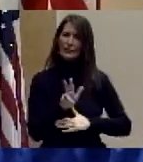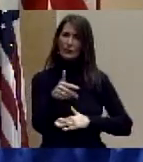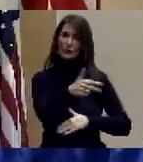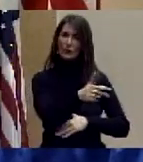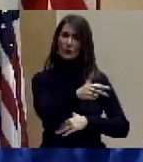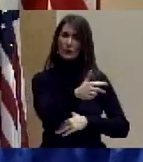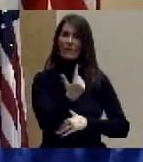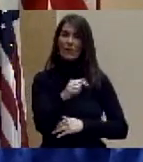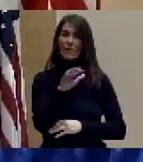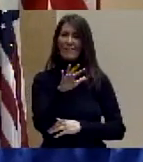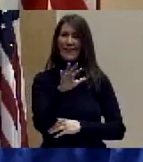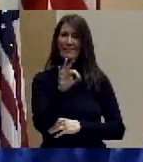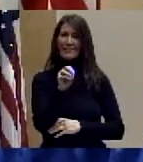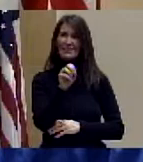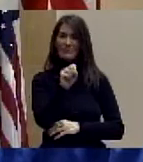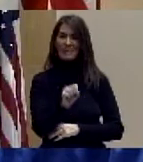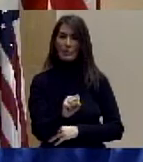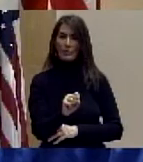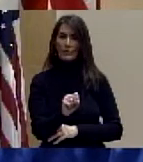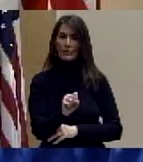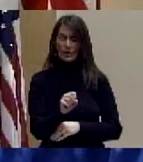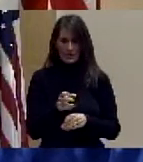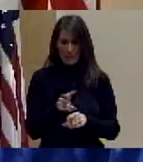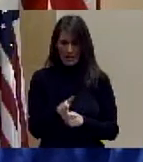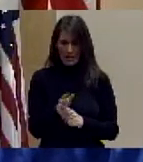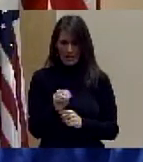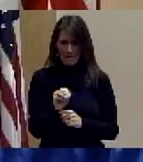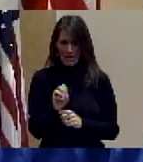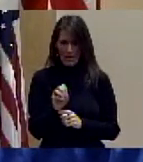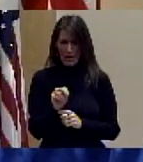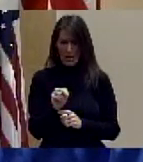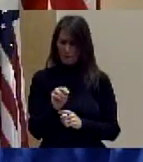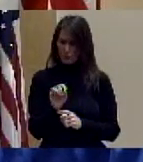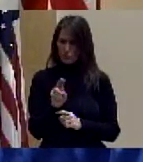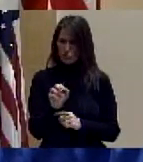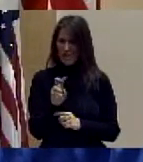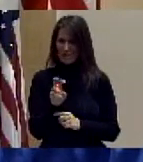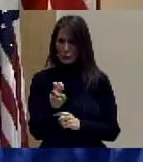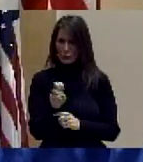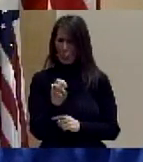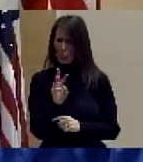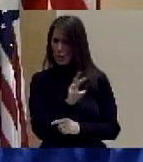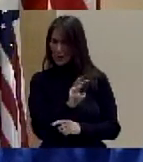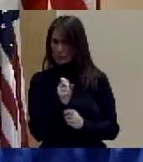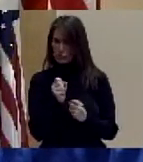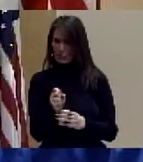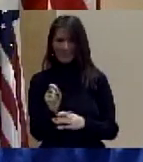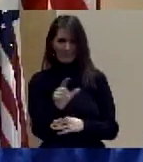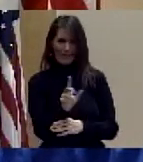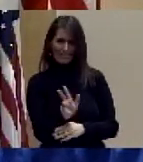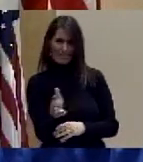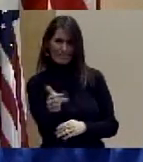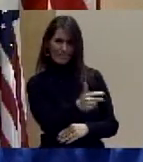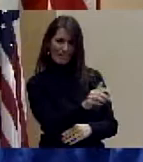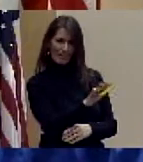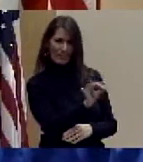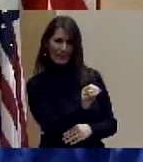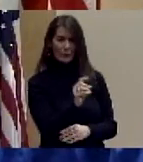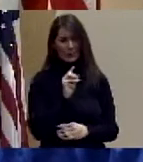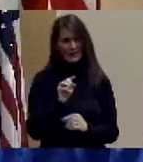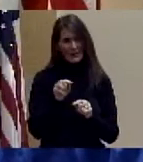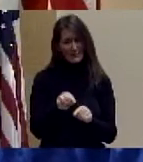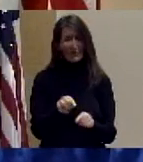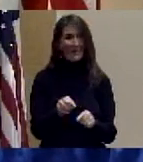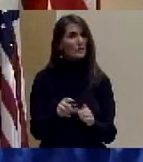onto 590 South from Monroe Avenue westbound. That new left turn and that ramp duplicates